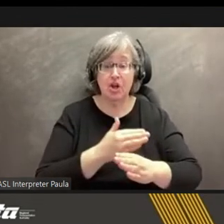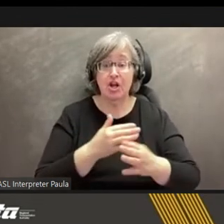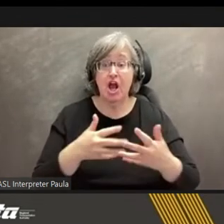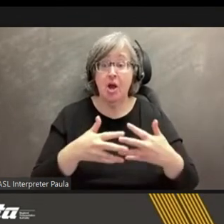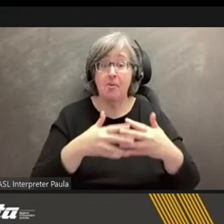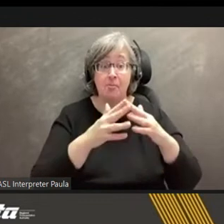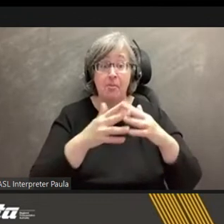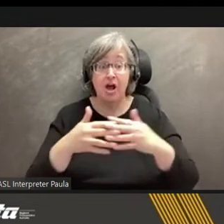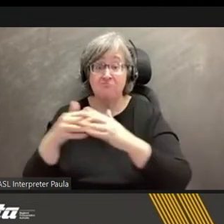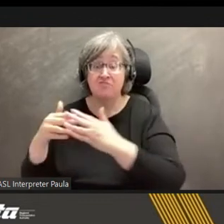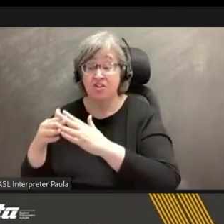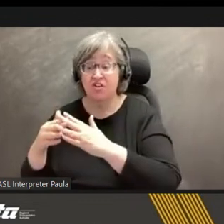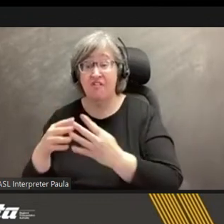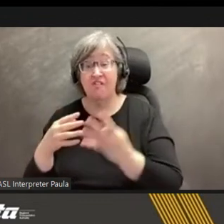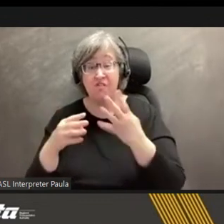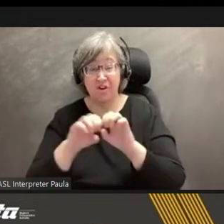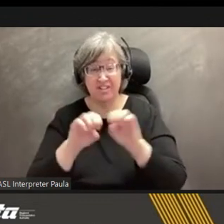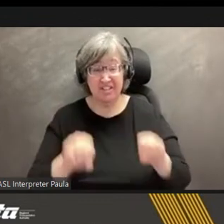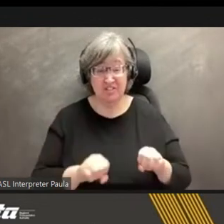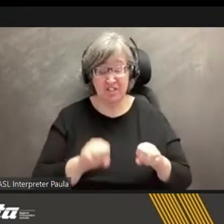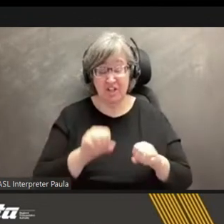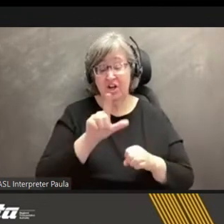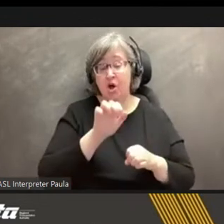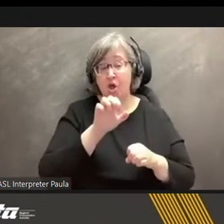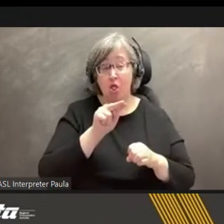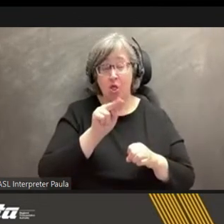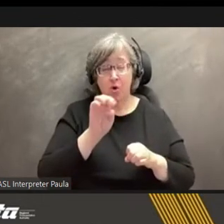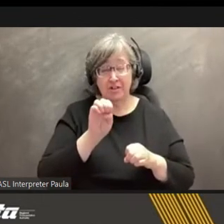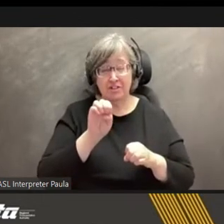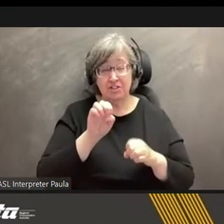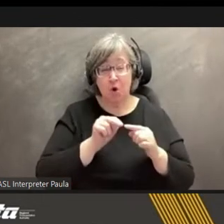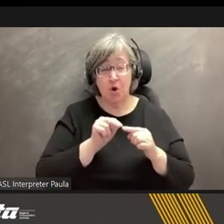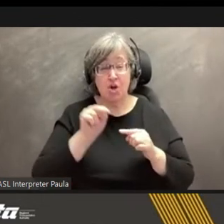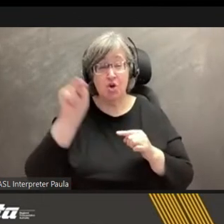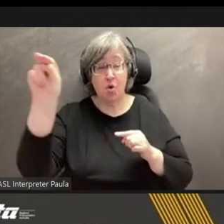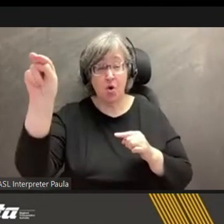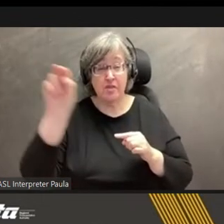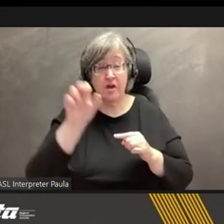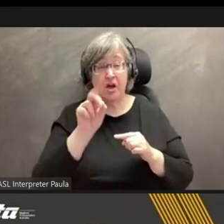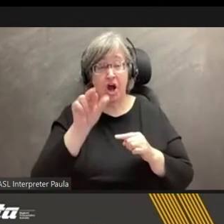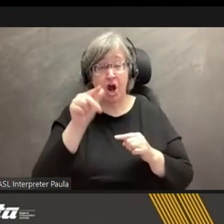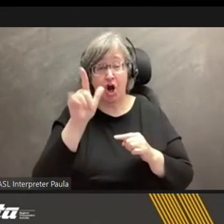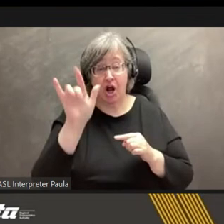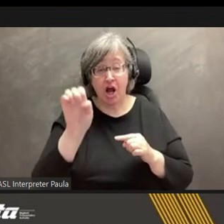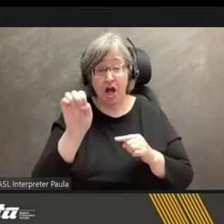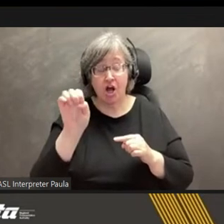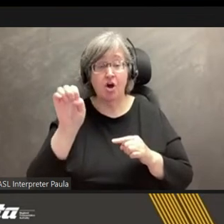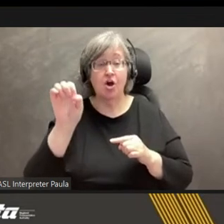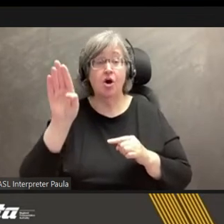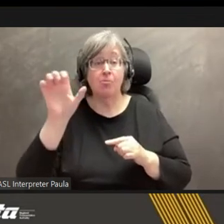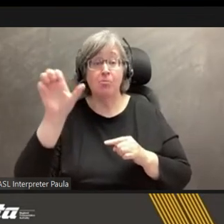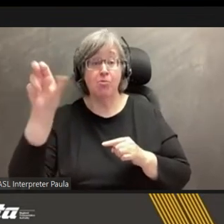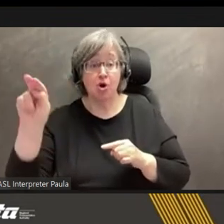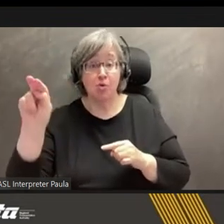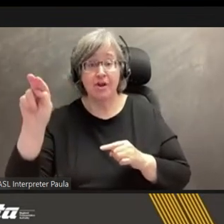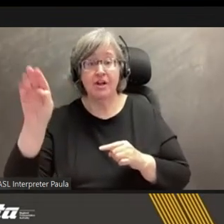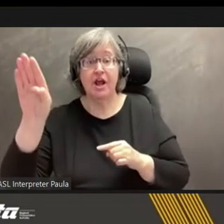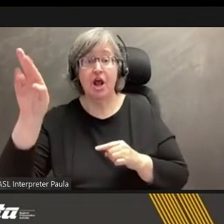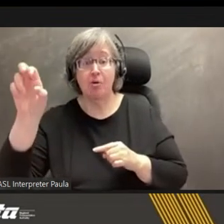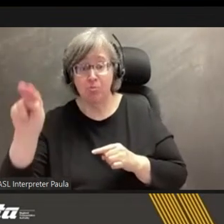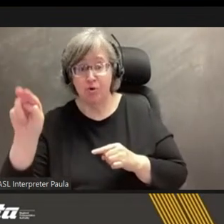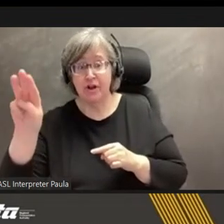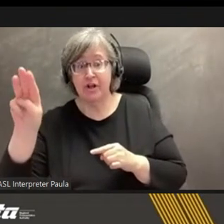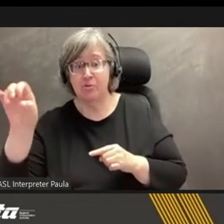starting with Lawrence, going north to Argyle, Berwyn and Bryn Mawr, and we will have full construction by